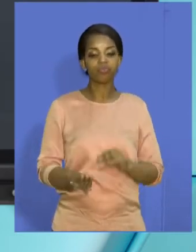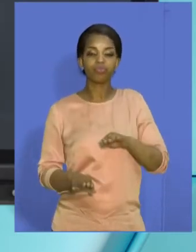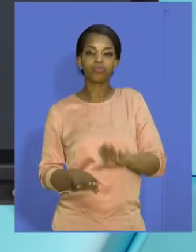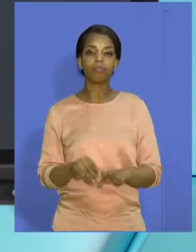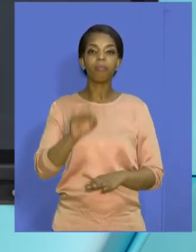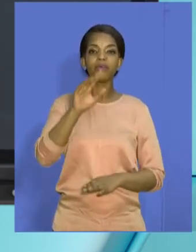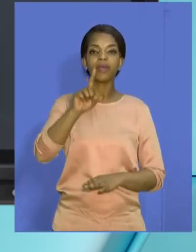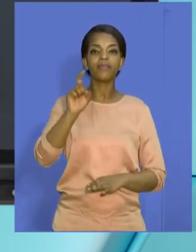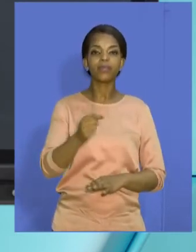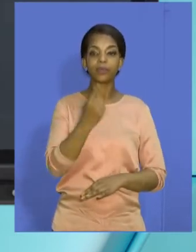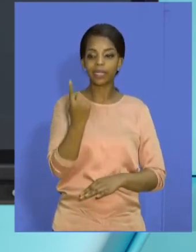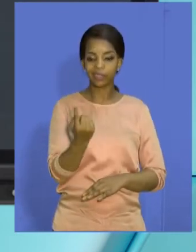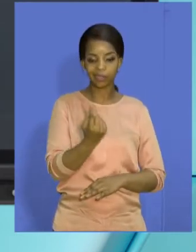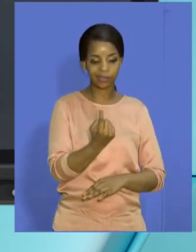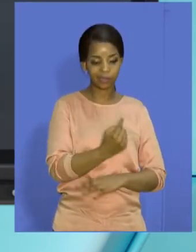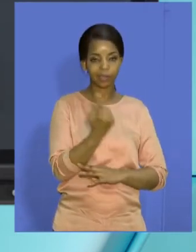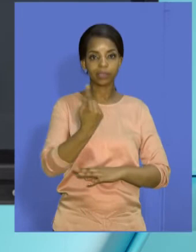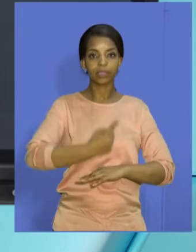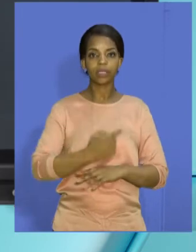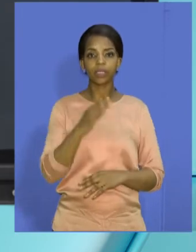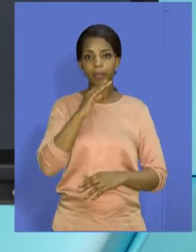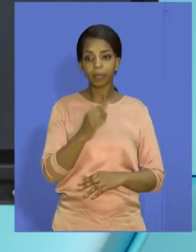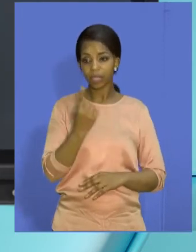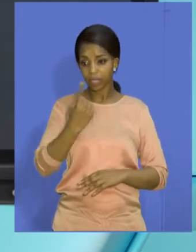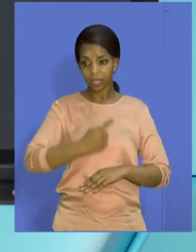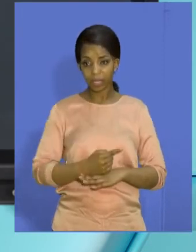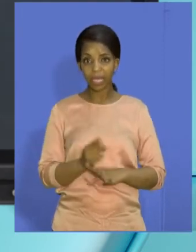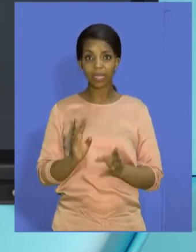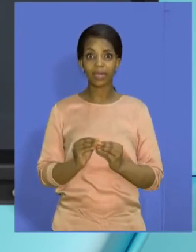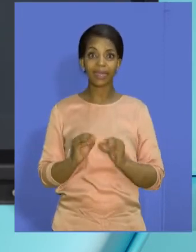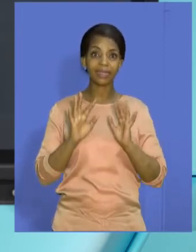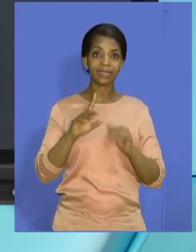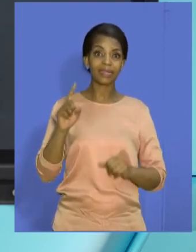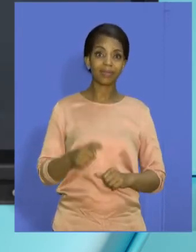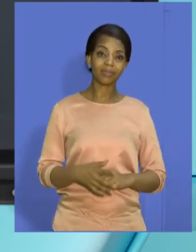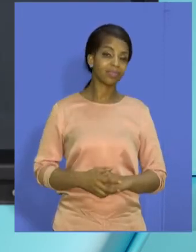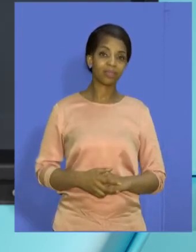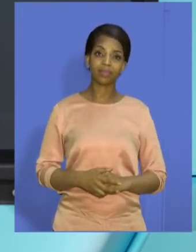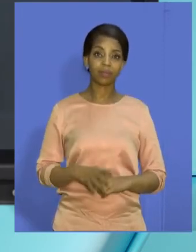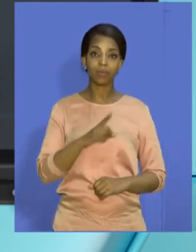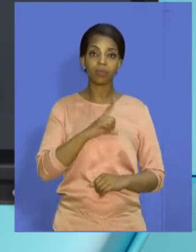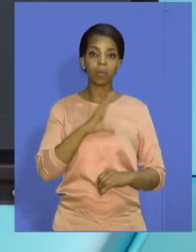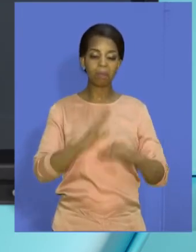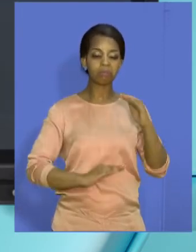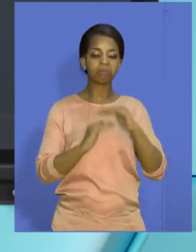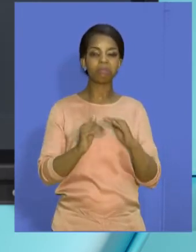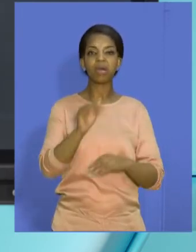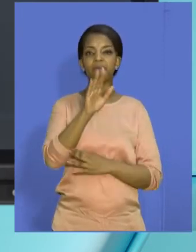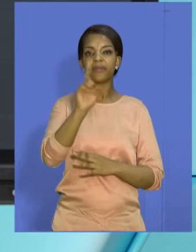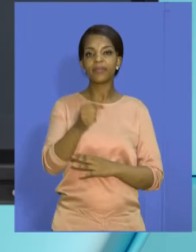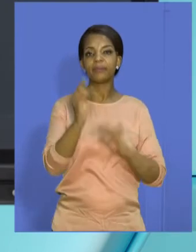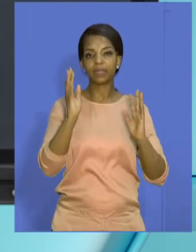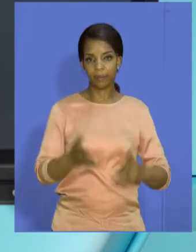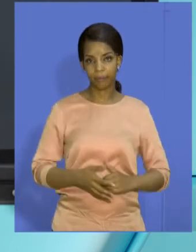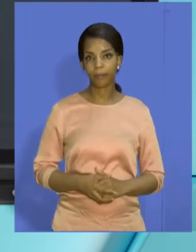10,000 steps a day. And that would have been maybe the recommendation from the doctor. But with this second scenario, they can then